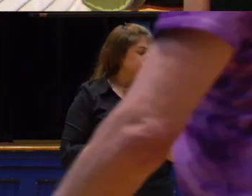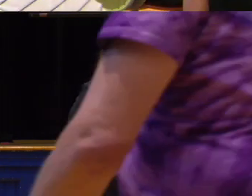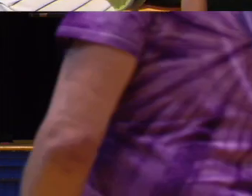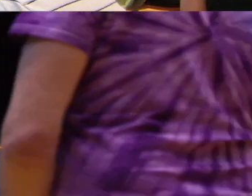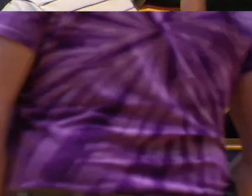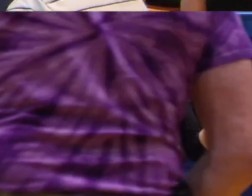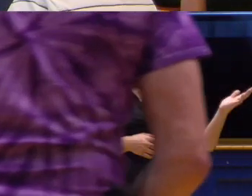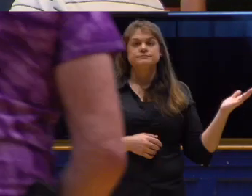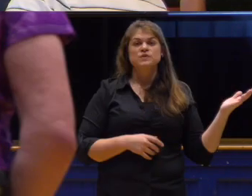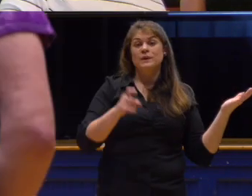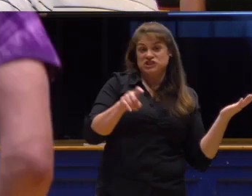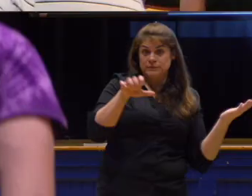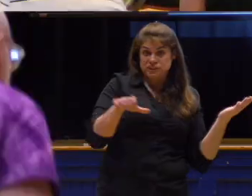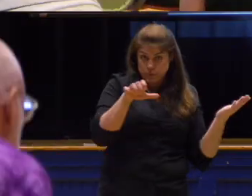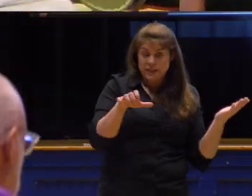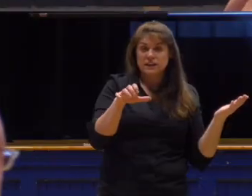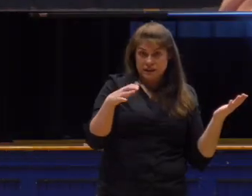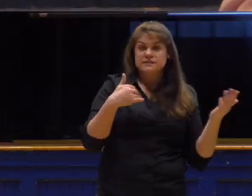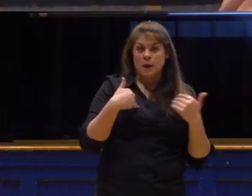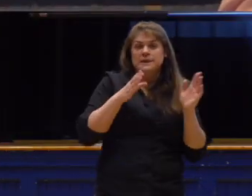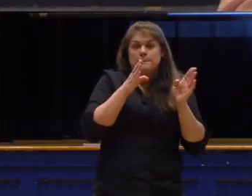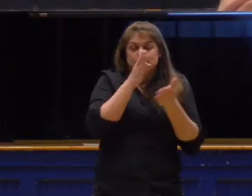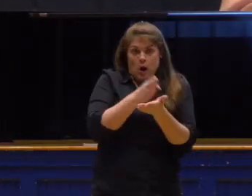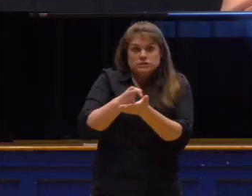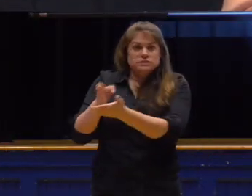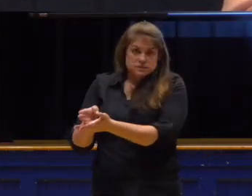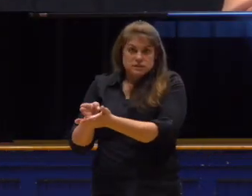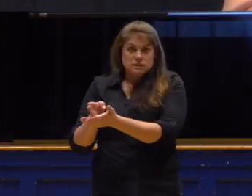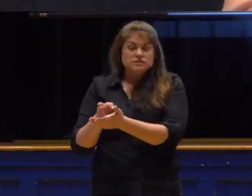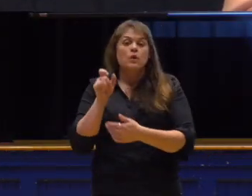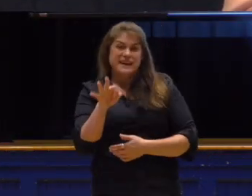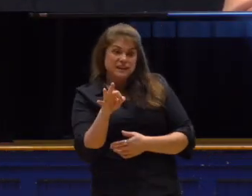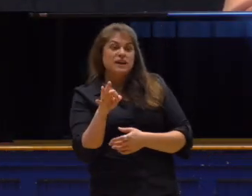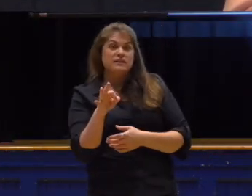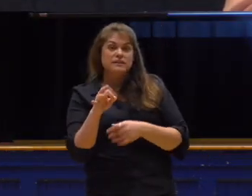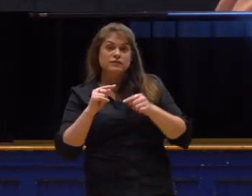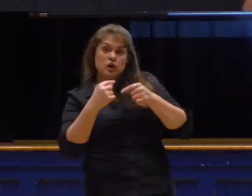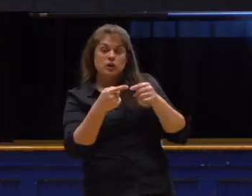What they should be doing is they'll be doing it in phases. So if they're crossing a road,